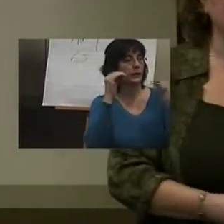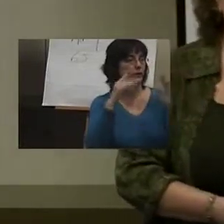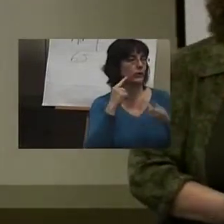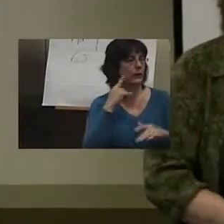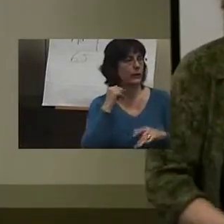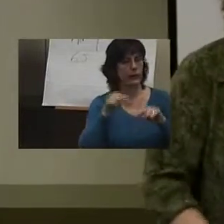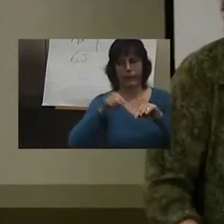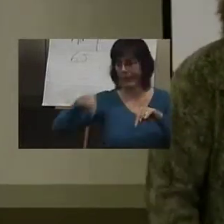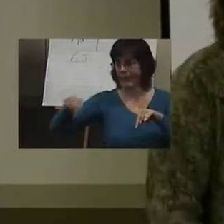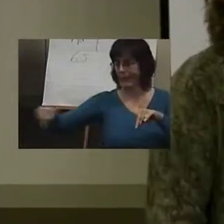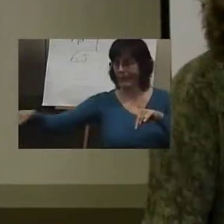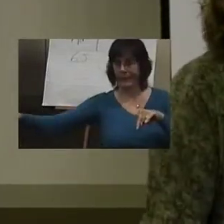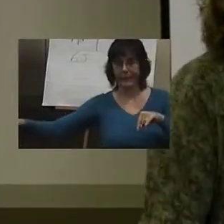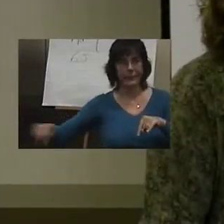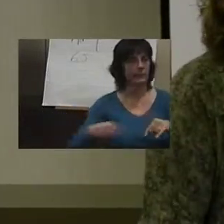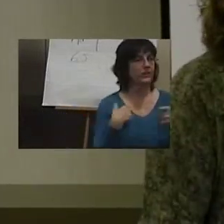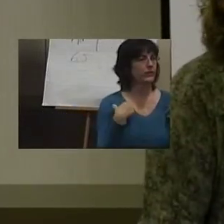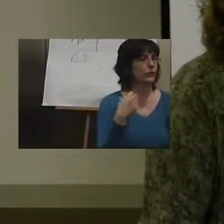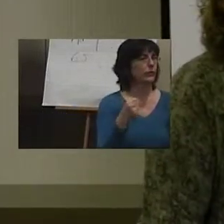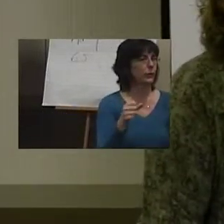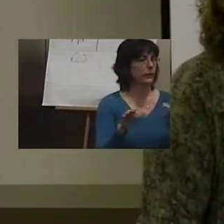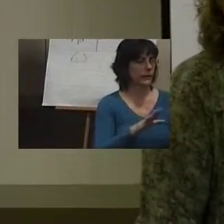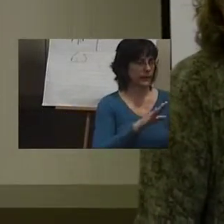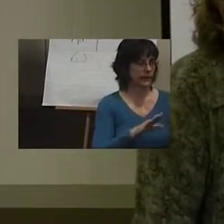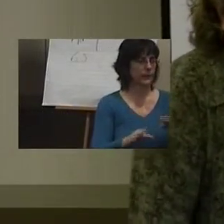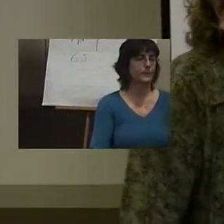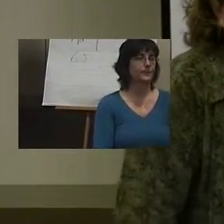or magnitude of the behavior.